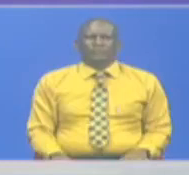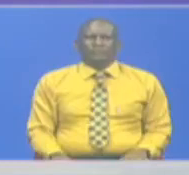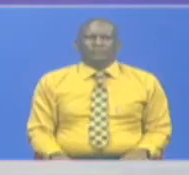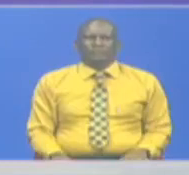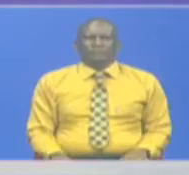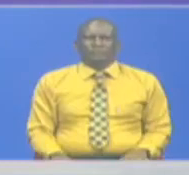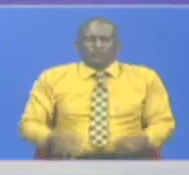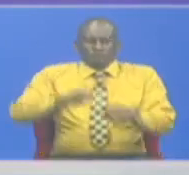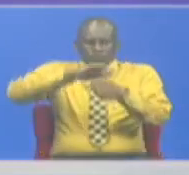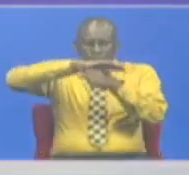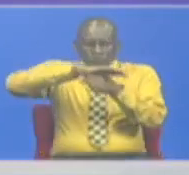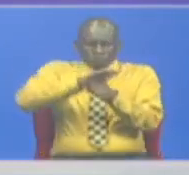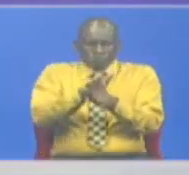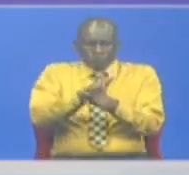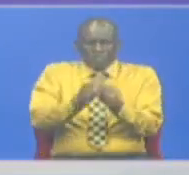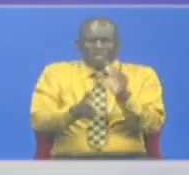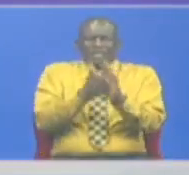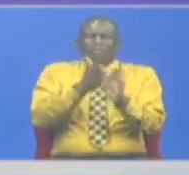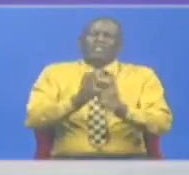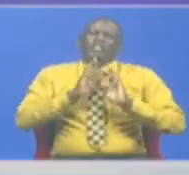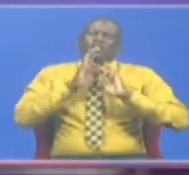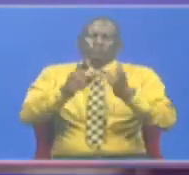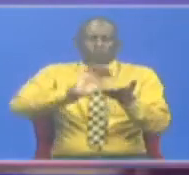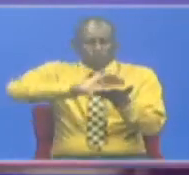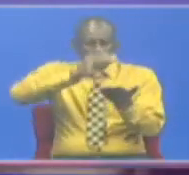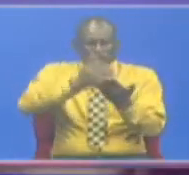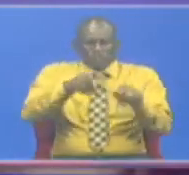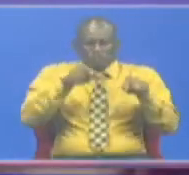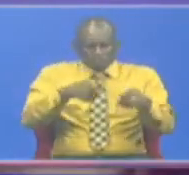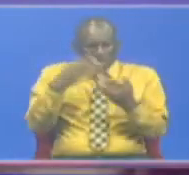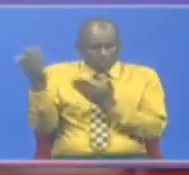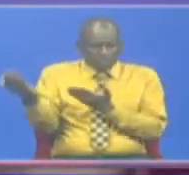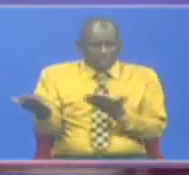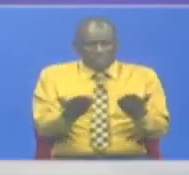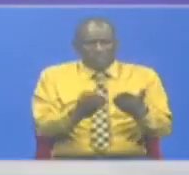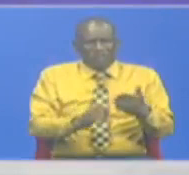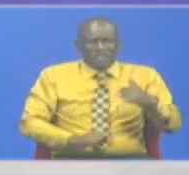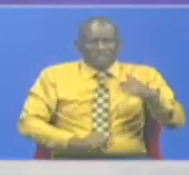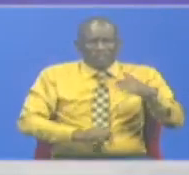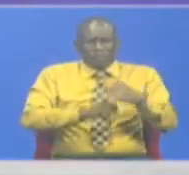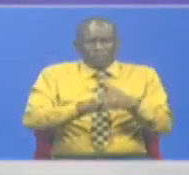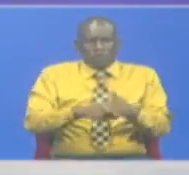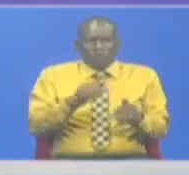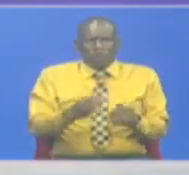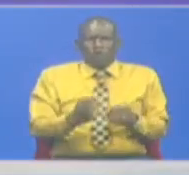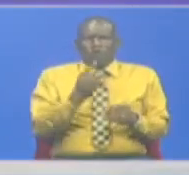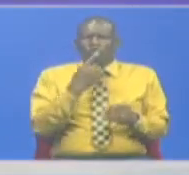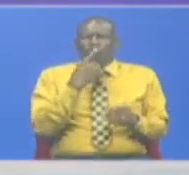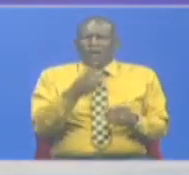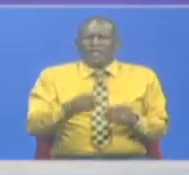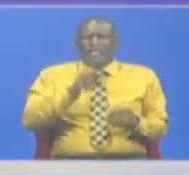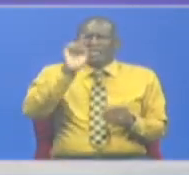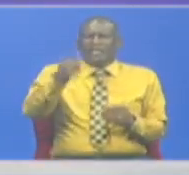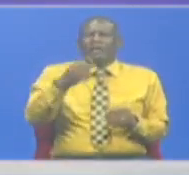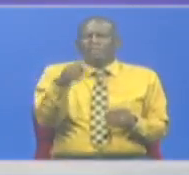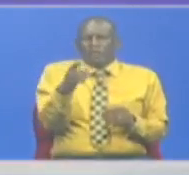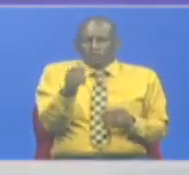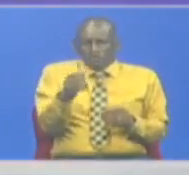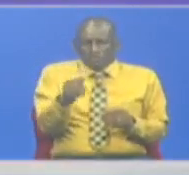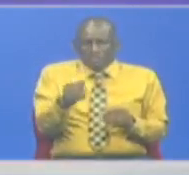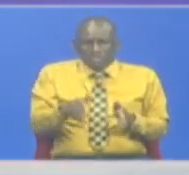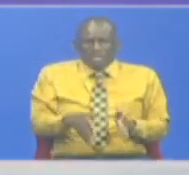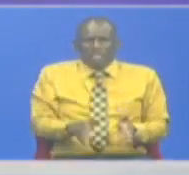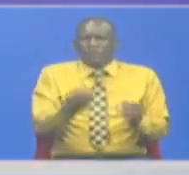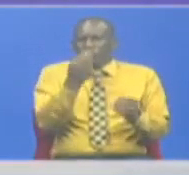The COVID-19 Emergency Response Fund has today received a donation of 100 million shillings in the form of